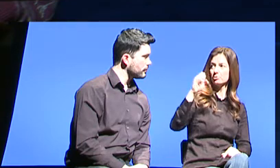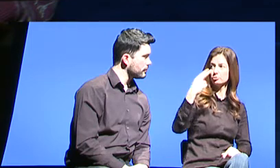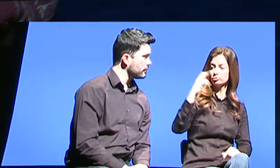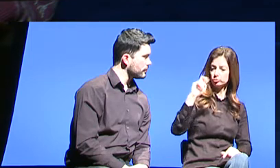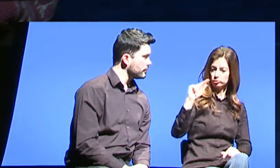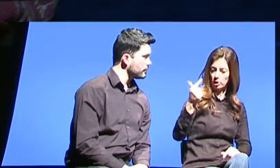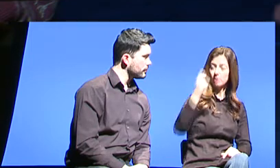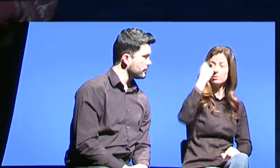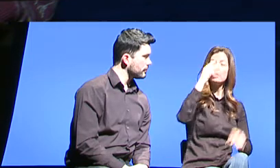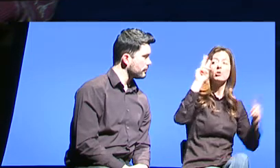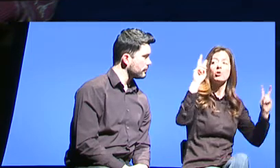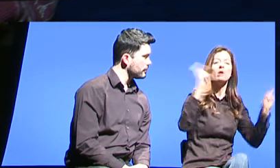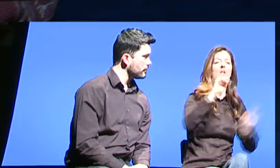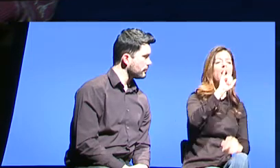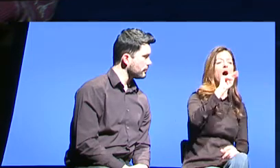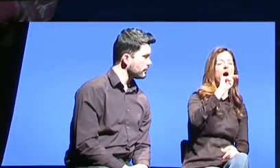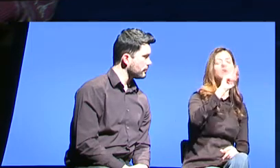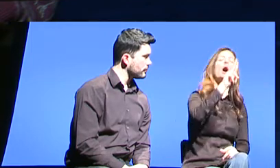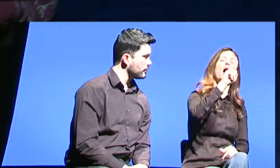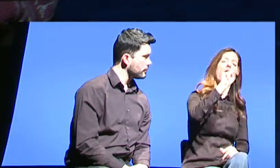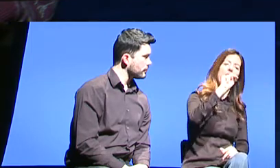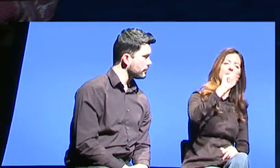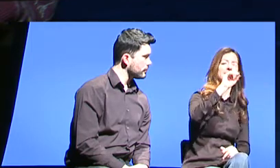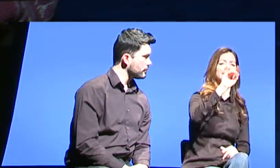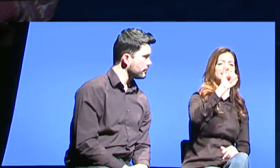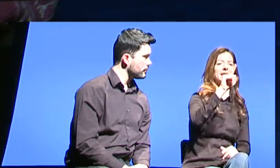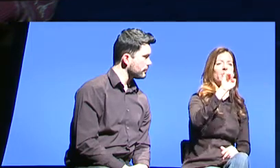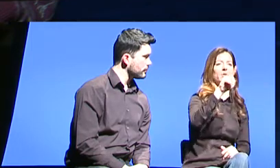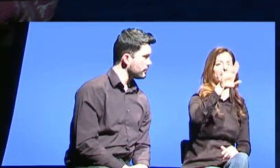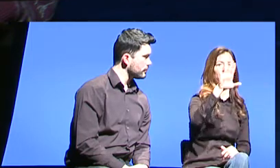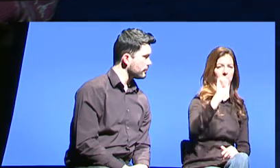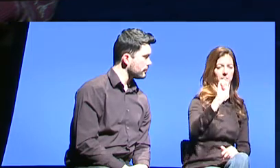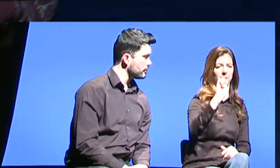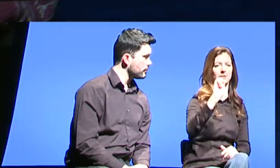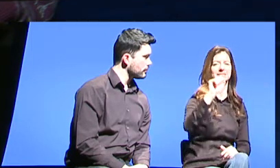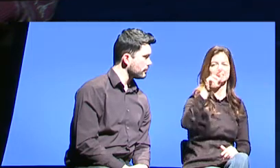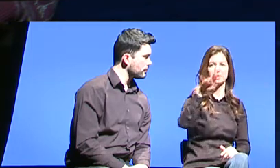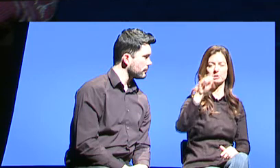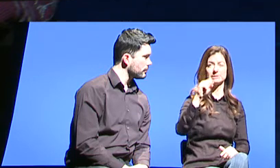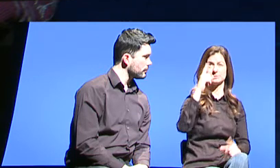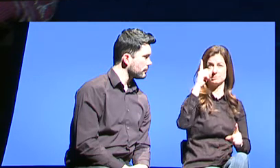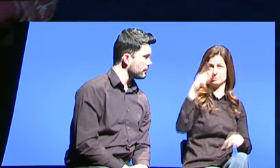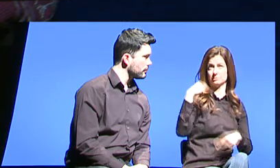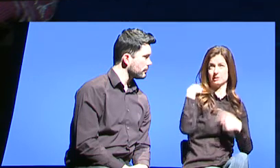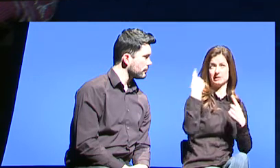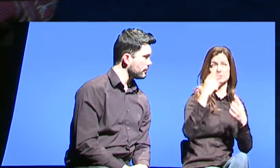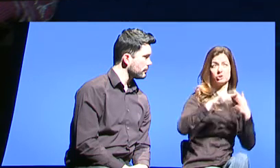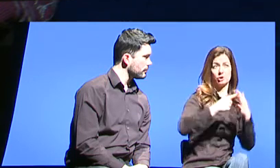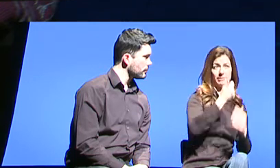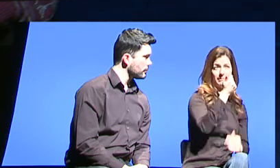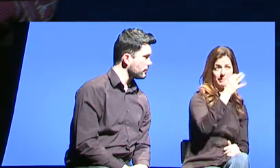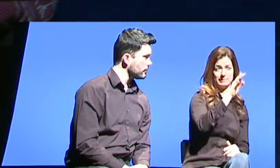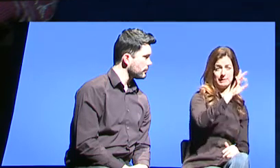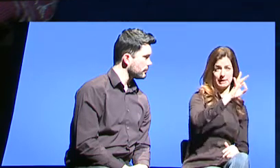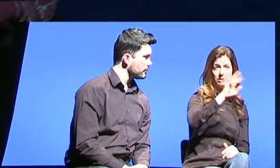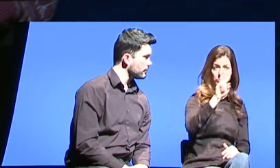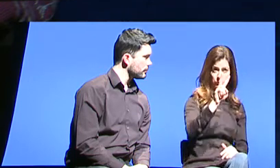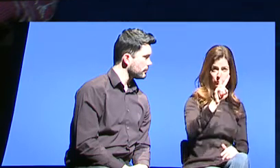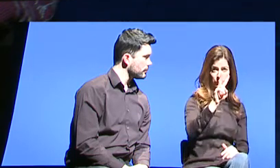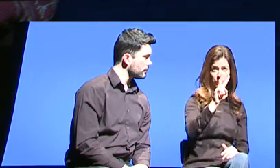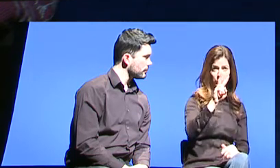series. And we've had over 50 productions in this series since 1992 when it was originated by Ping Chong, our founder and artistic